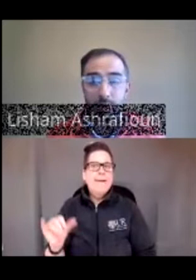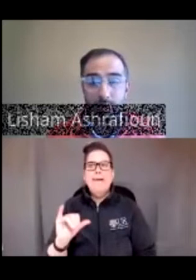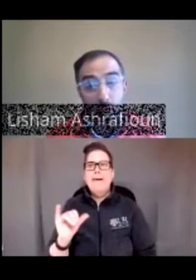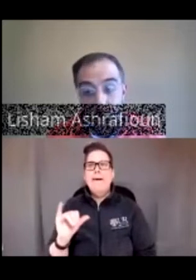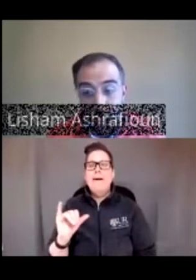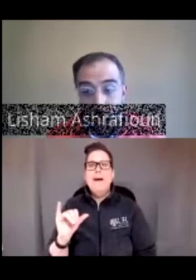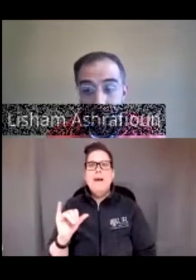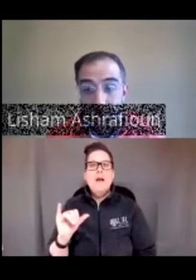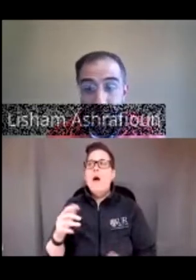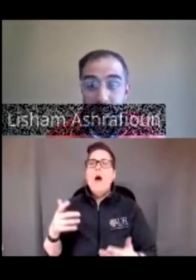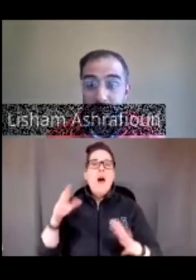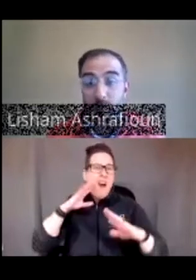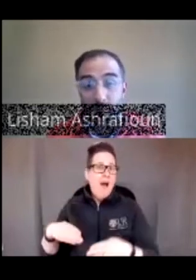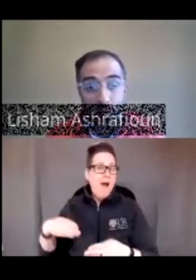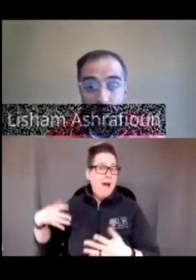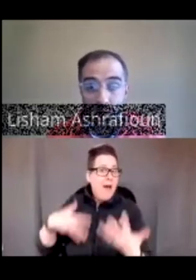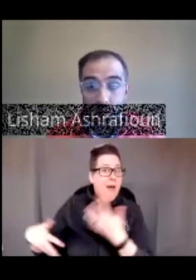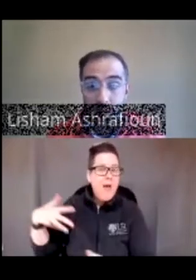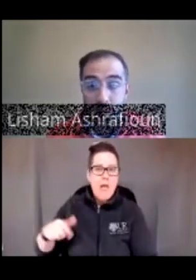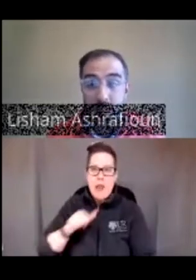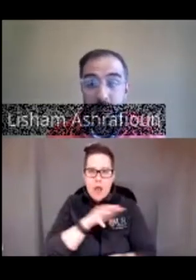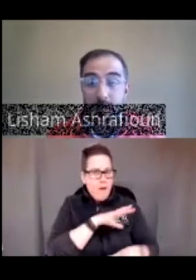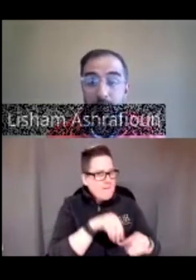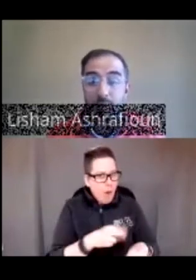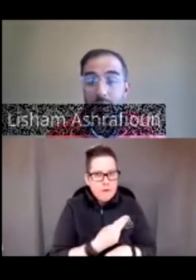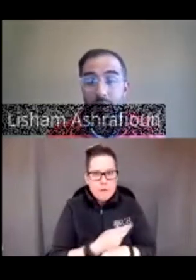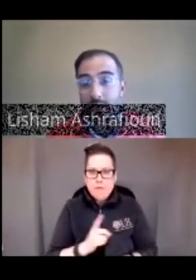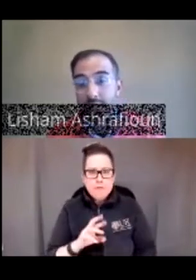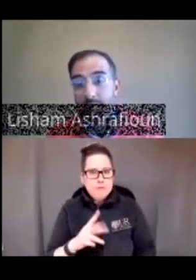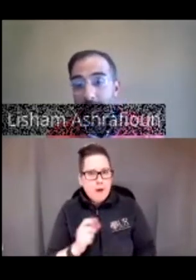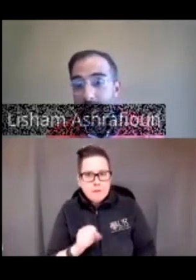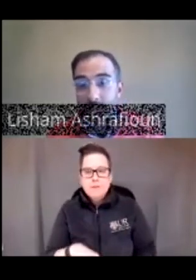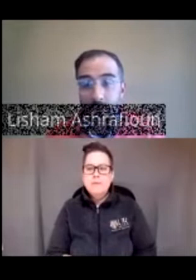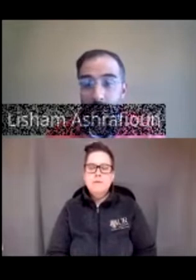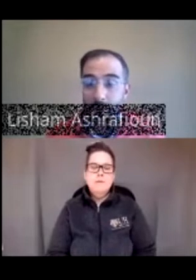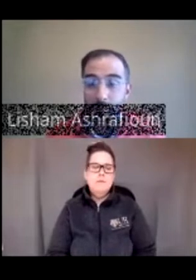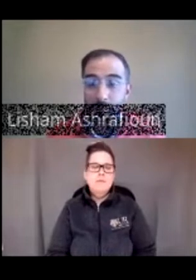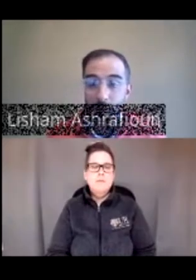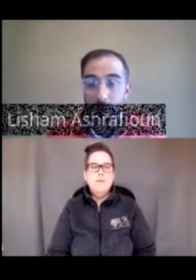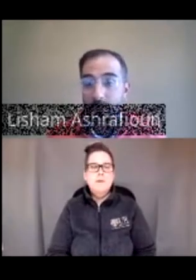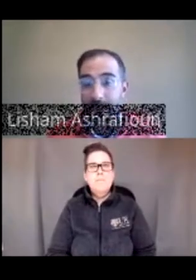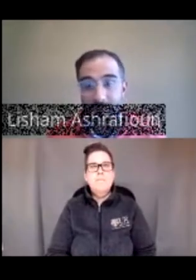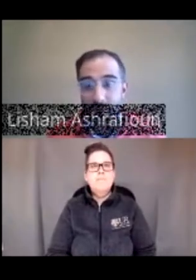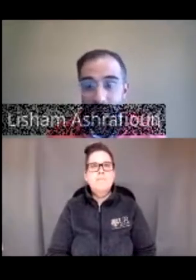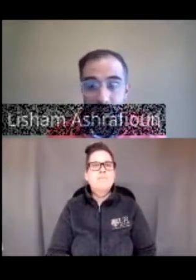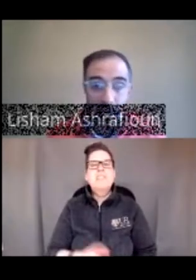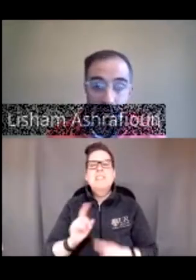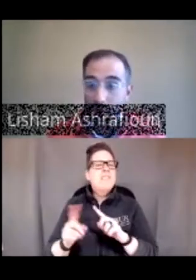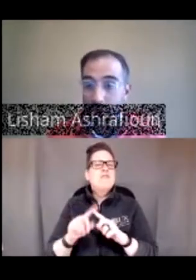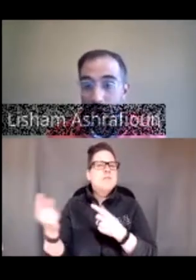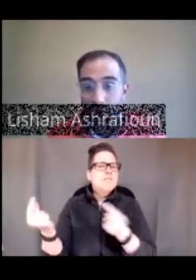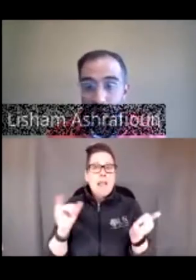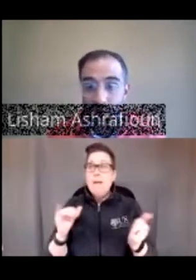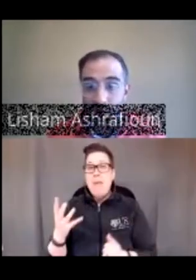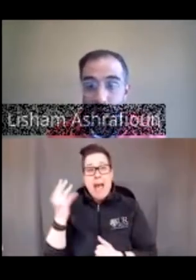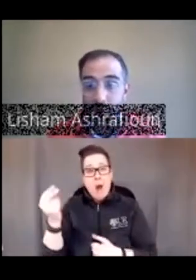are socially focused and that don't involve drug use. These have been a range of activities like going out